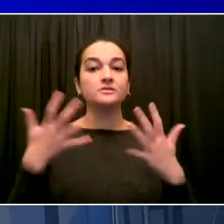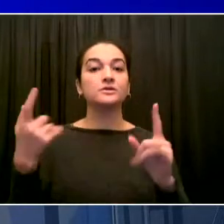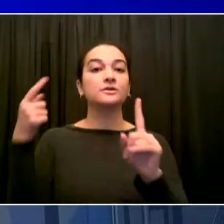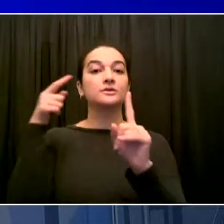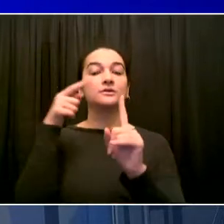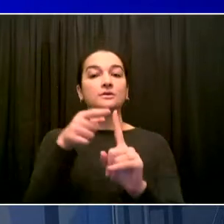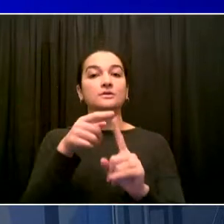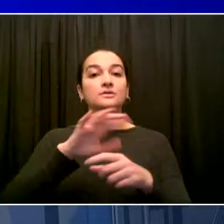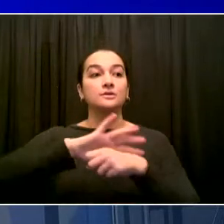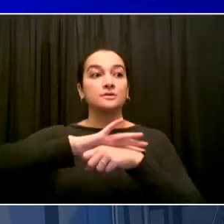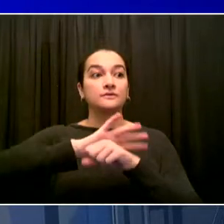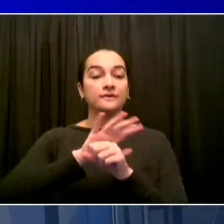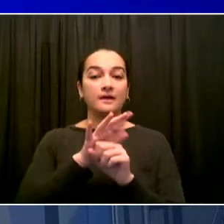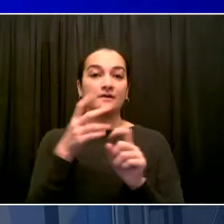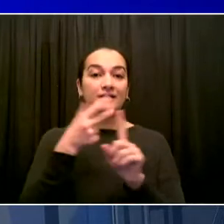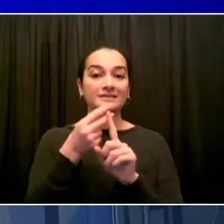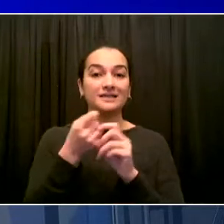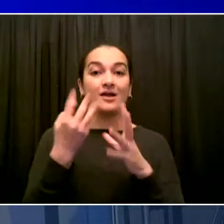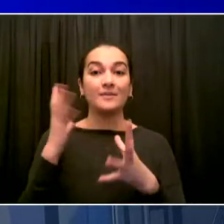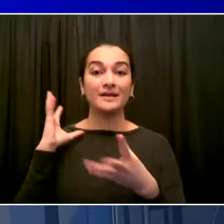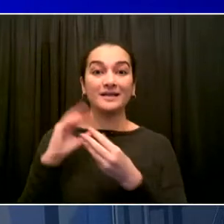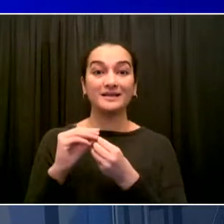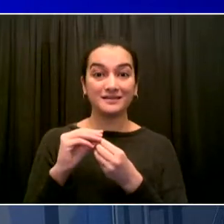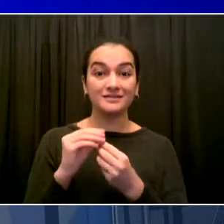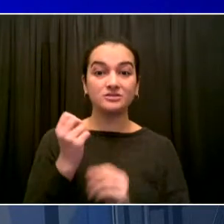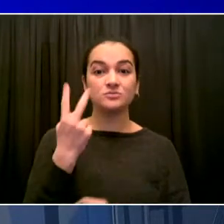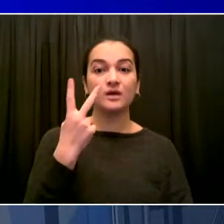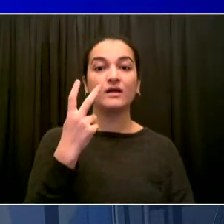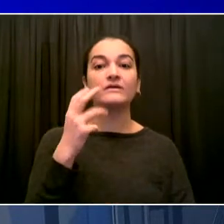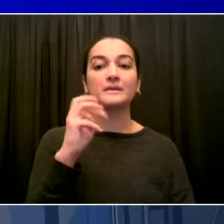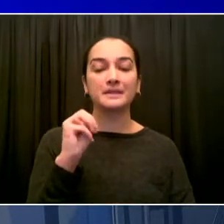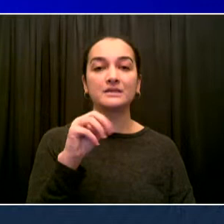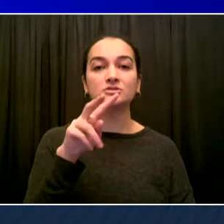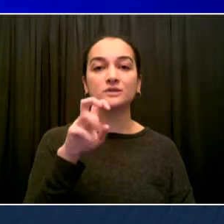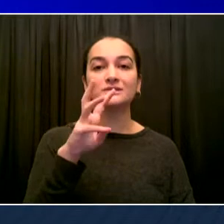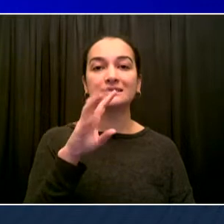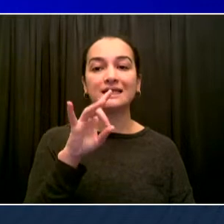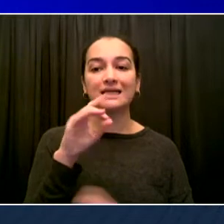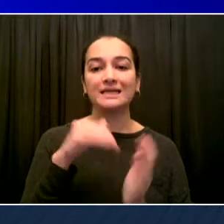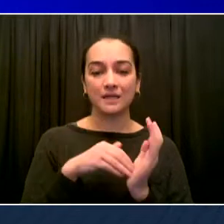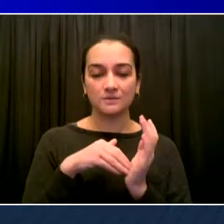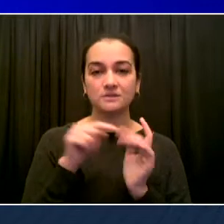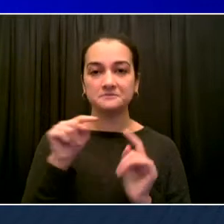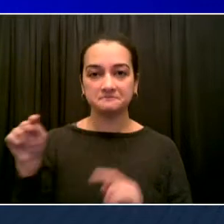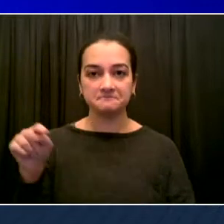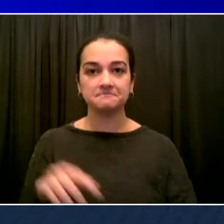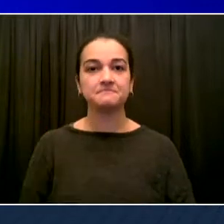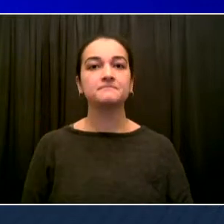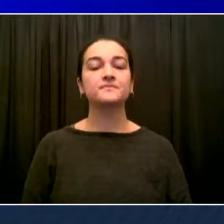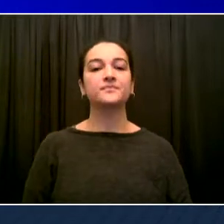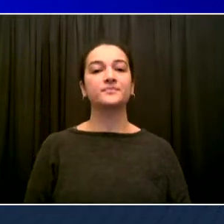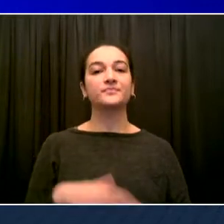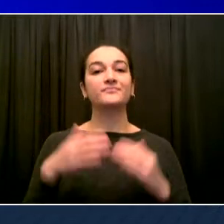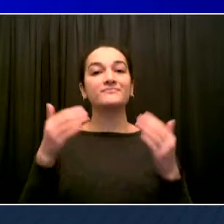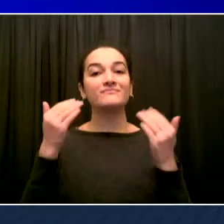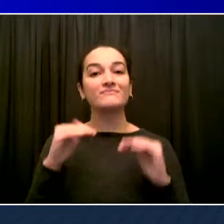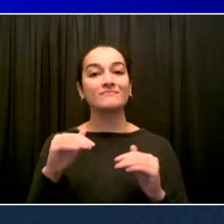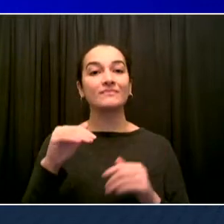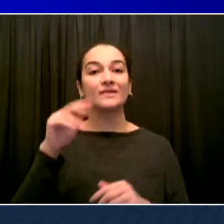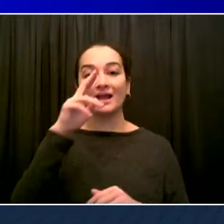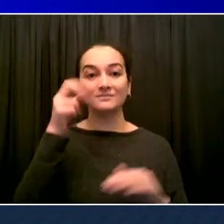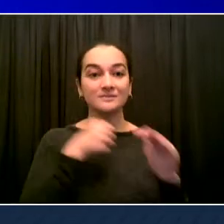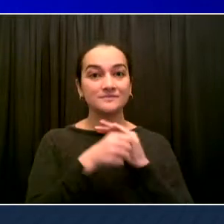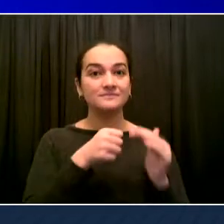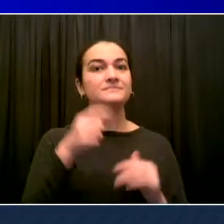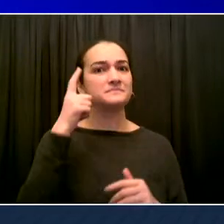12,268,734. Number two, daily number of people admitted to New York City hospitals for suspected COVID-19. Today's report is 107 patients.